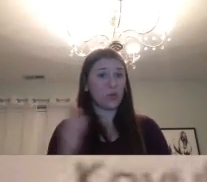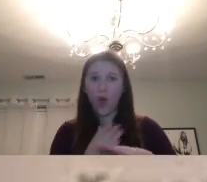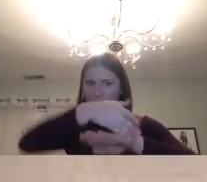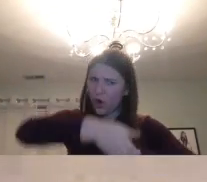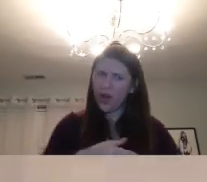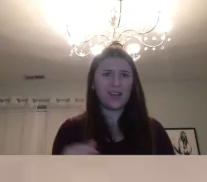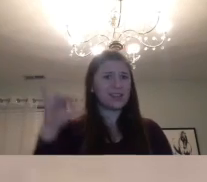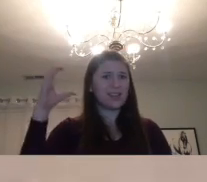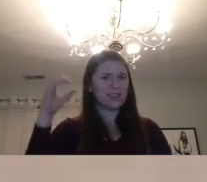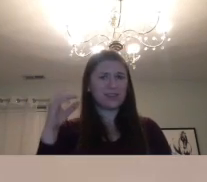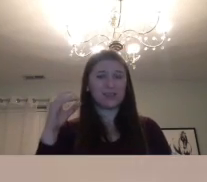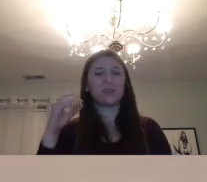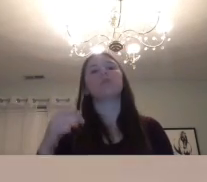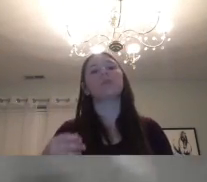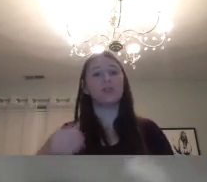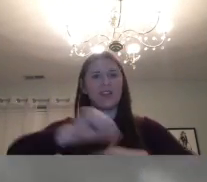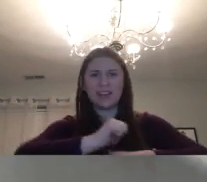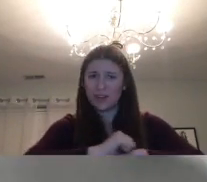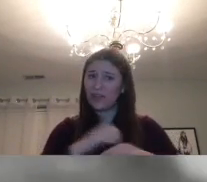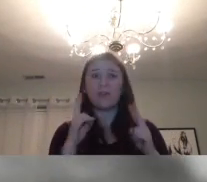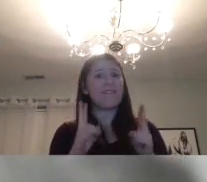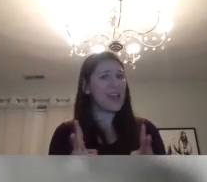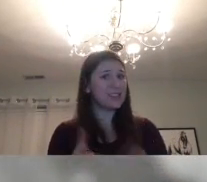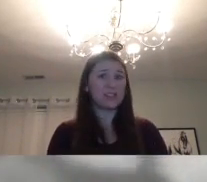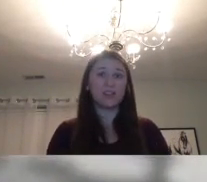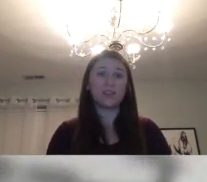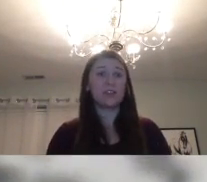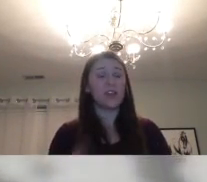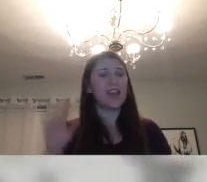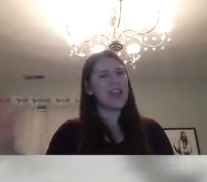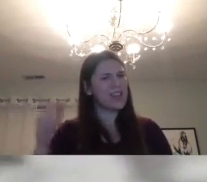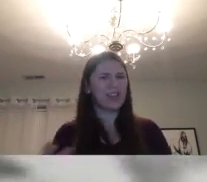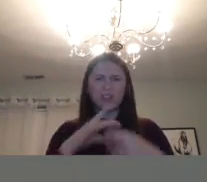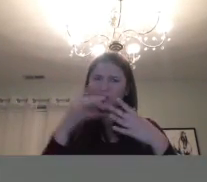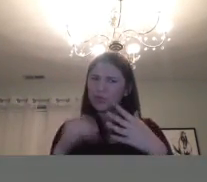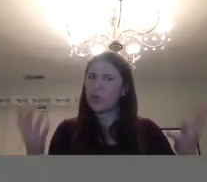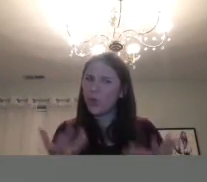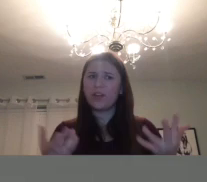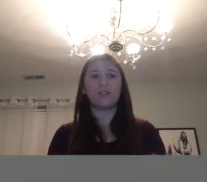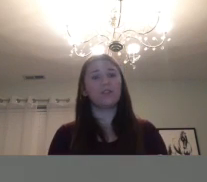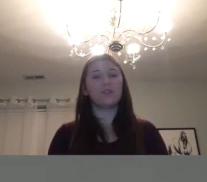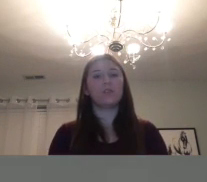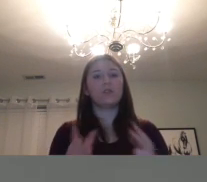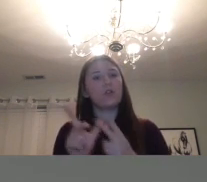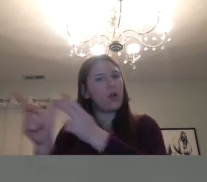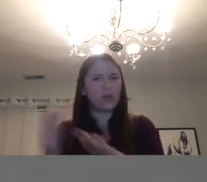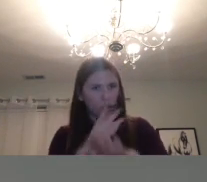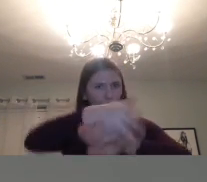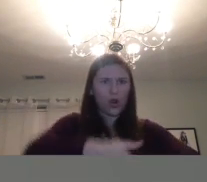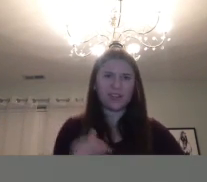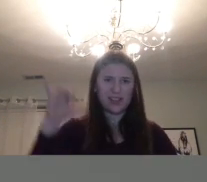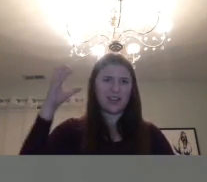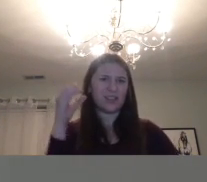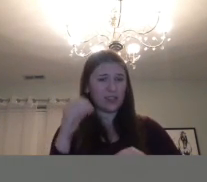Sound or take a risky shortcut straight across the ice, which could break at any moment. Seppala chose to run across the frozen